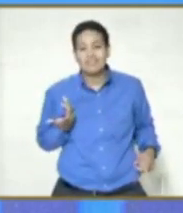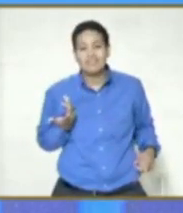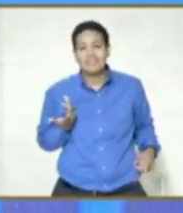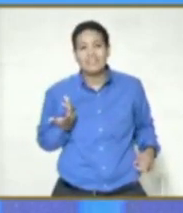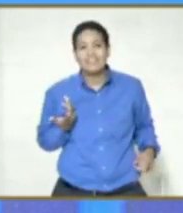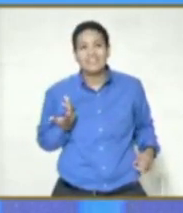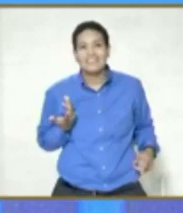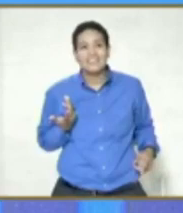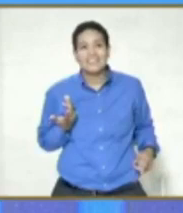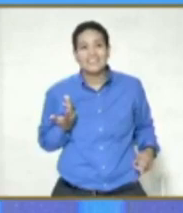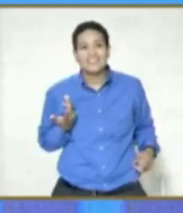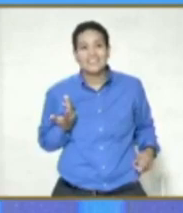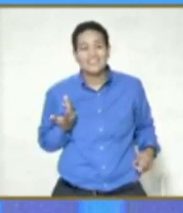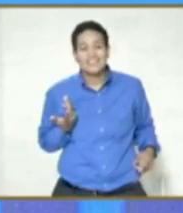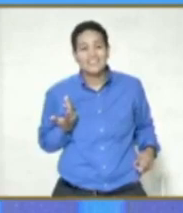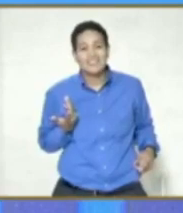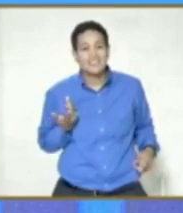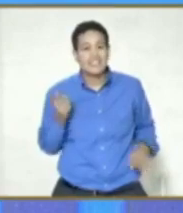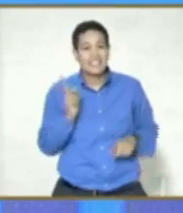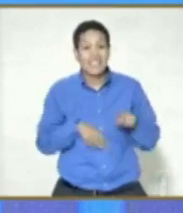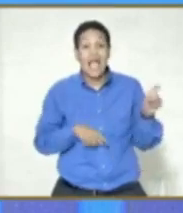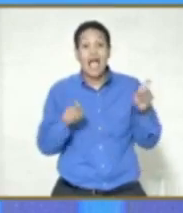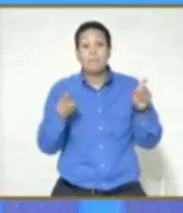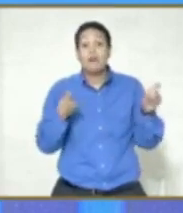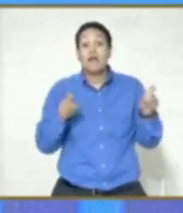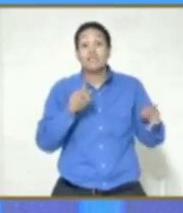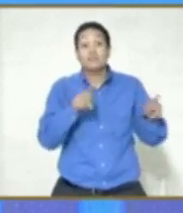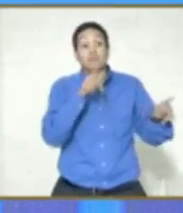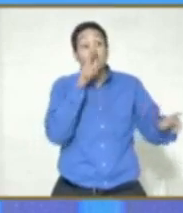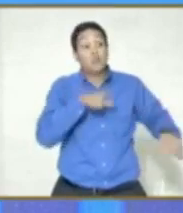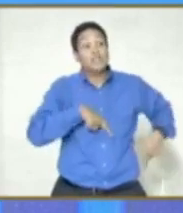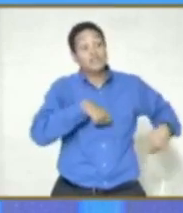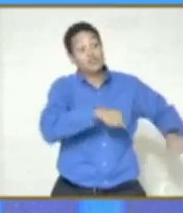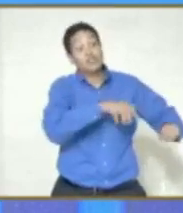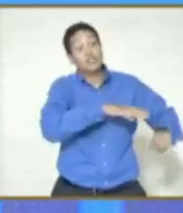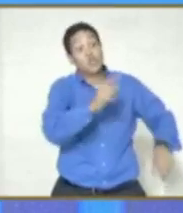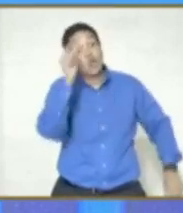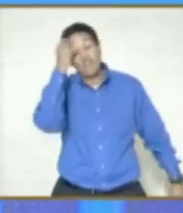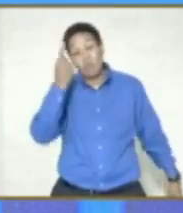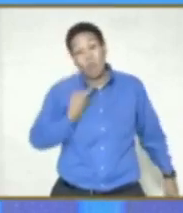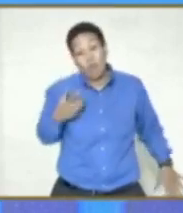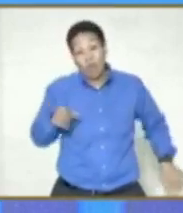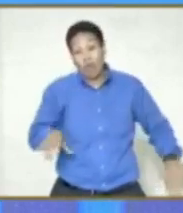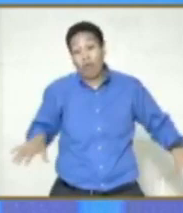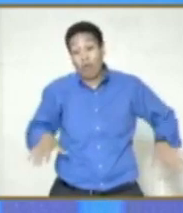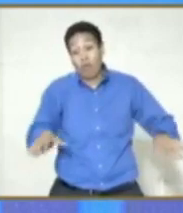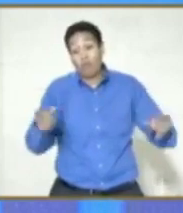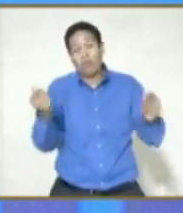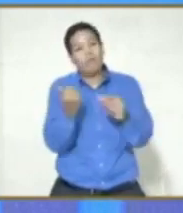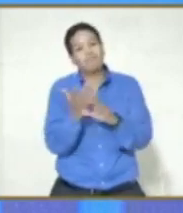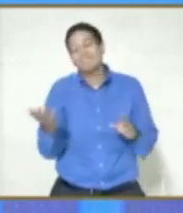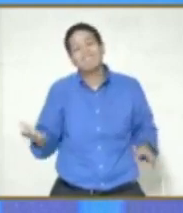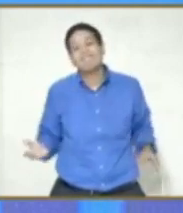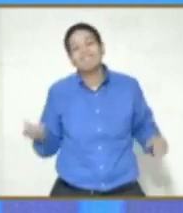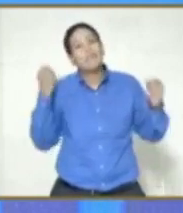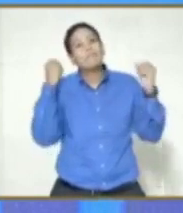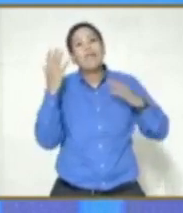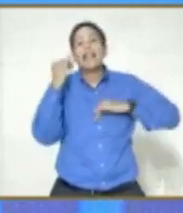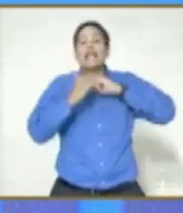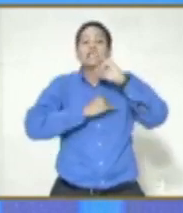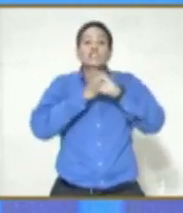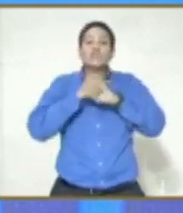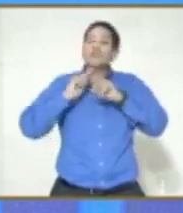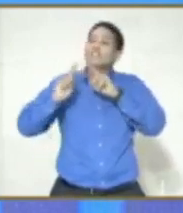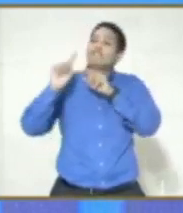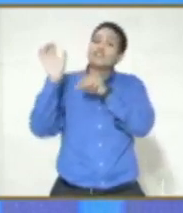deal with the issue of the homeless population. And as I said before, there are many institutions, churches,